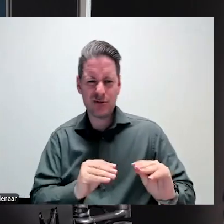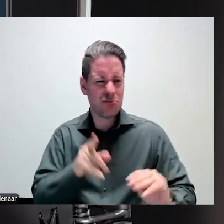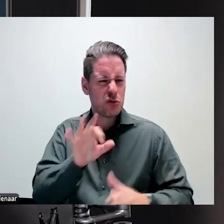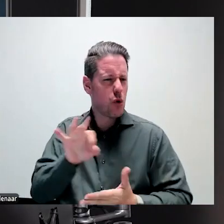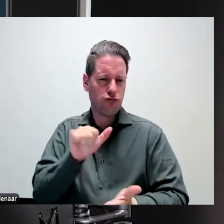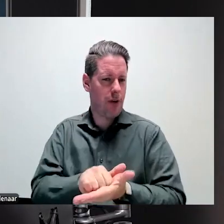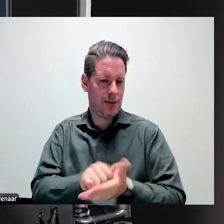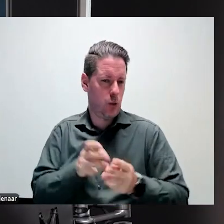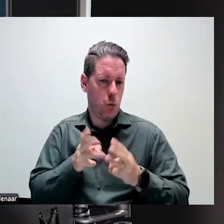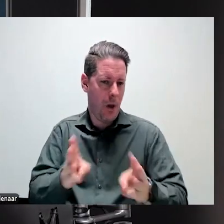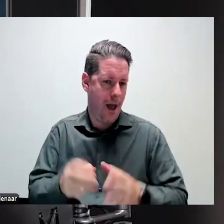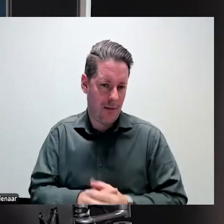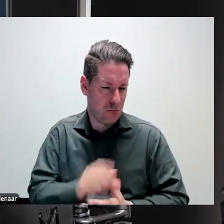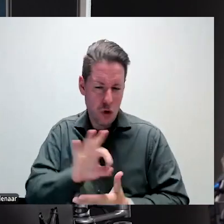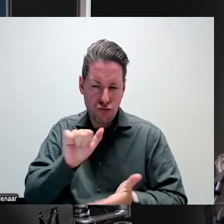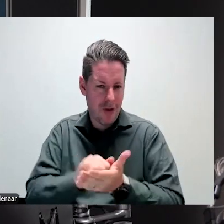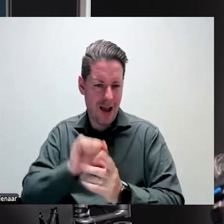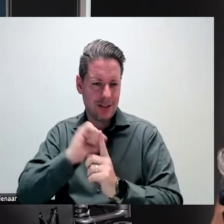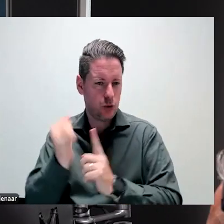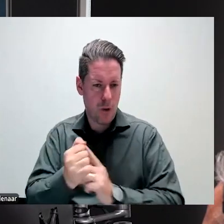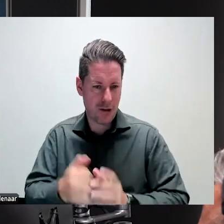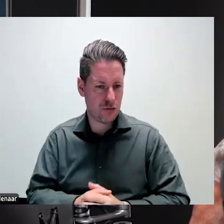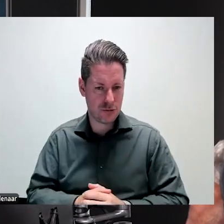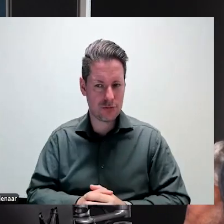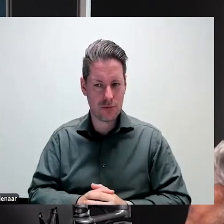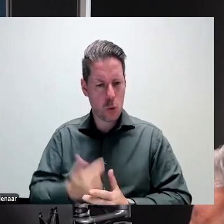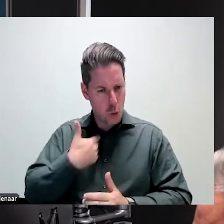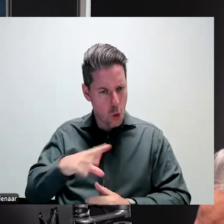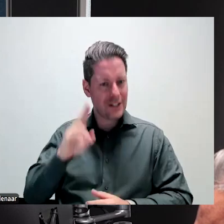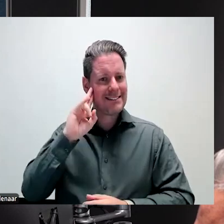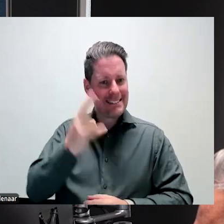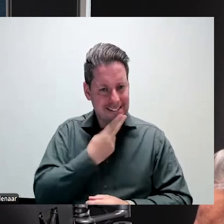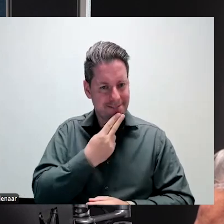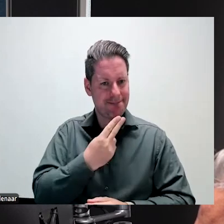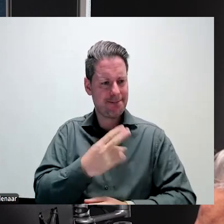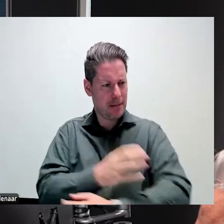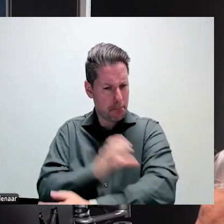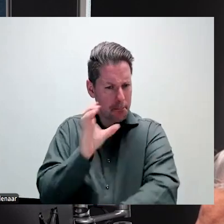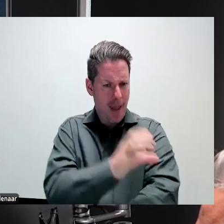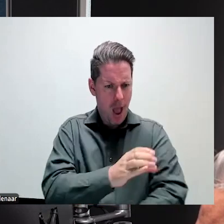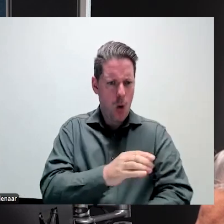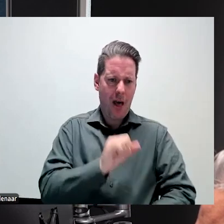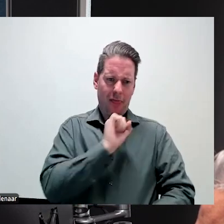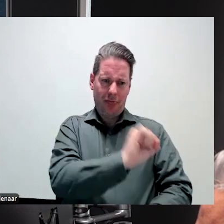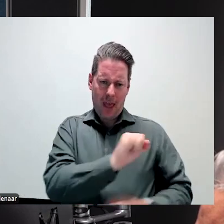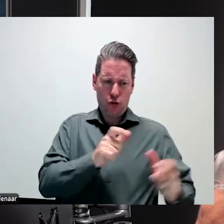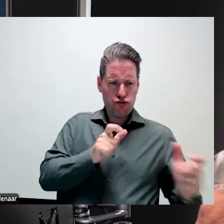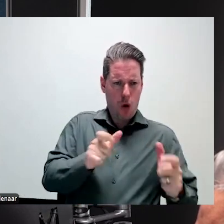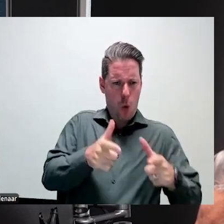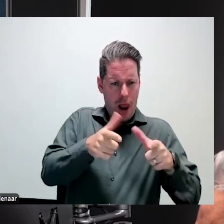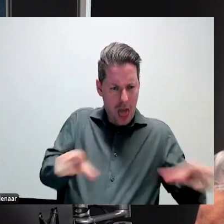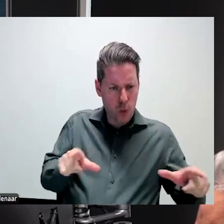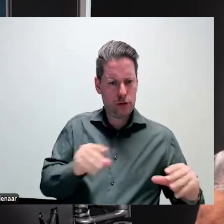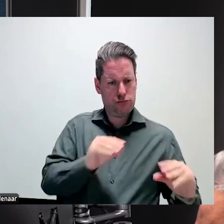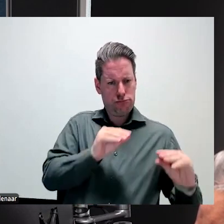situation. We want to see deaf people empowered to remain in control of their language and to teach the language